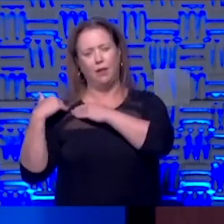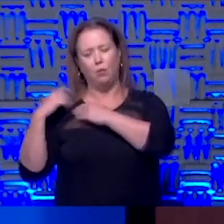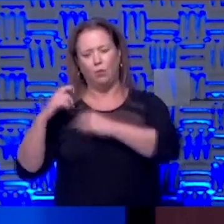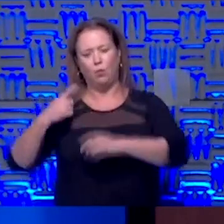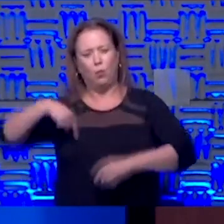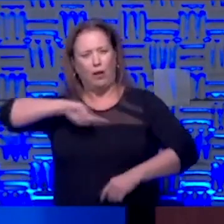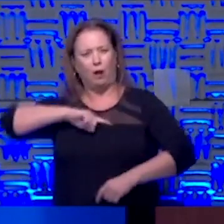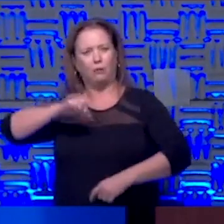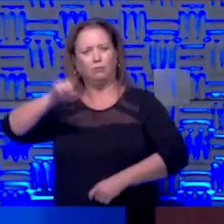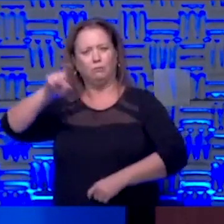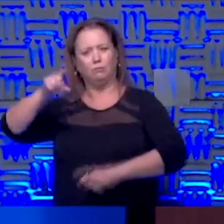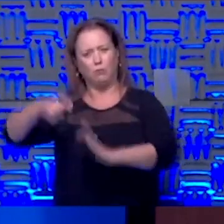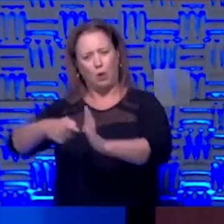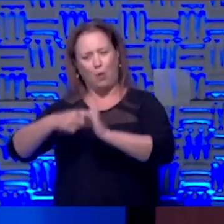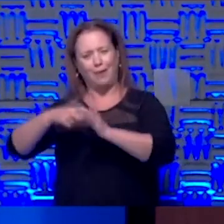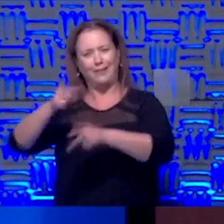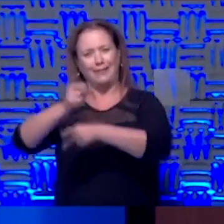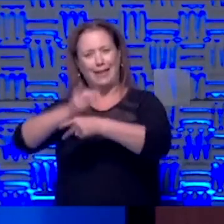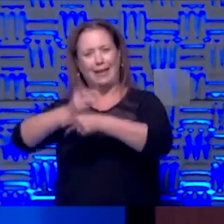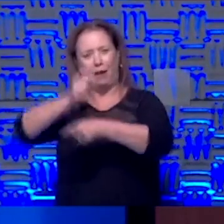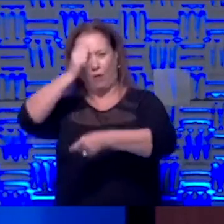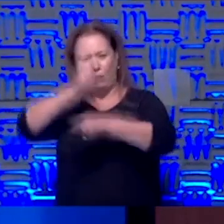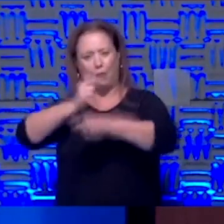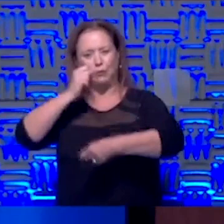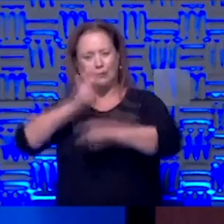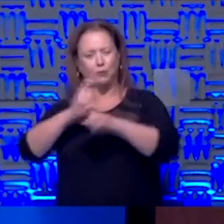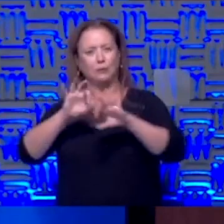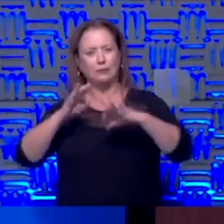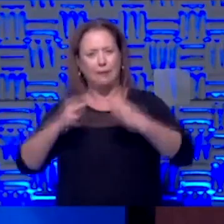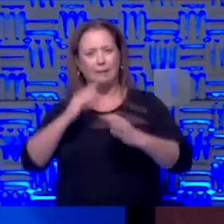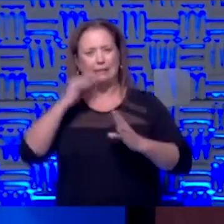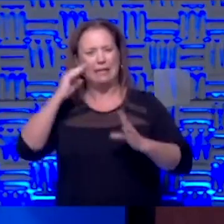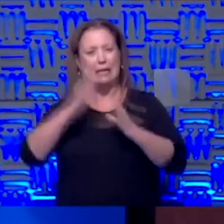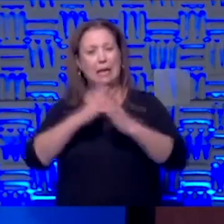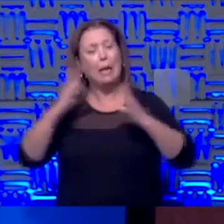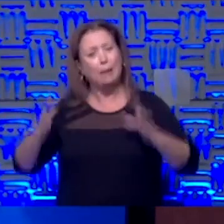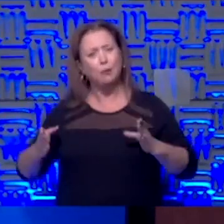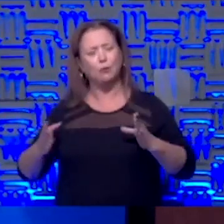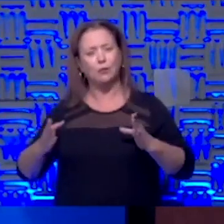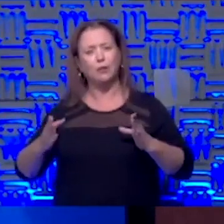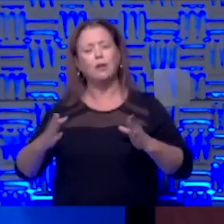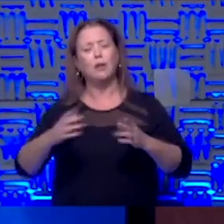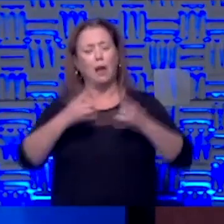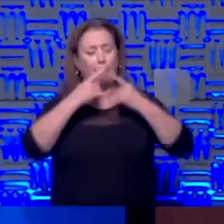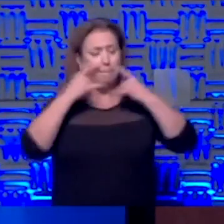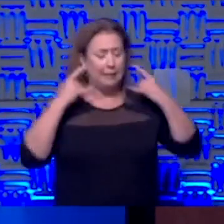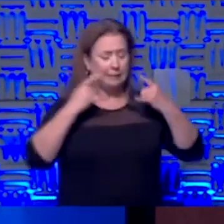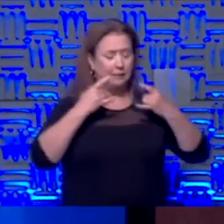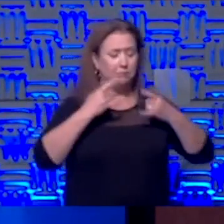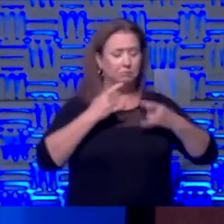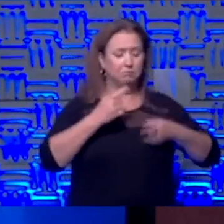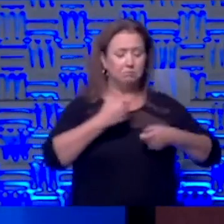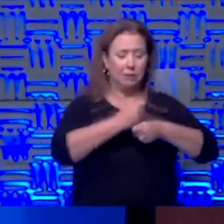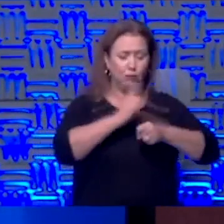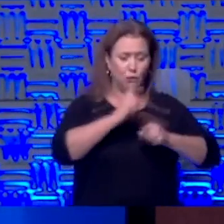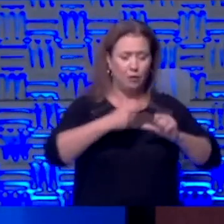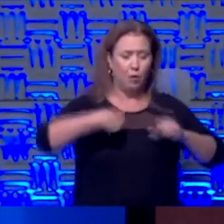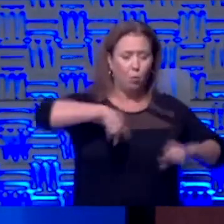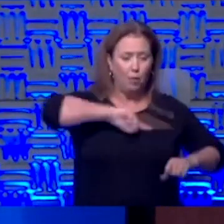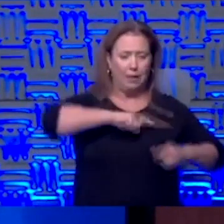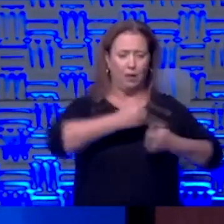keeper. And so in this instance, the way we do that is to wear a mask. It keeps ourselves safe. It keeps the rest of the folks